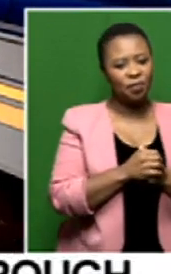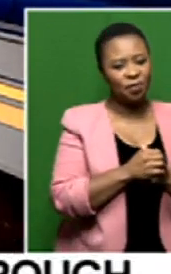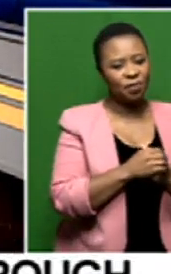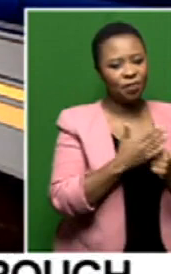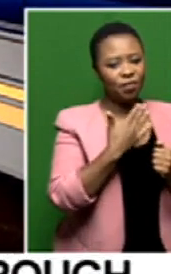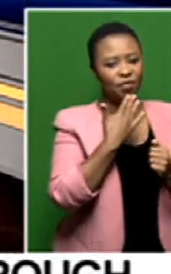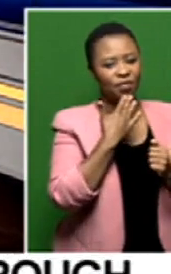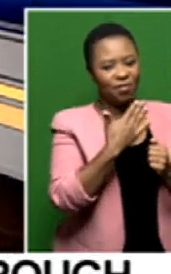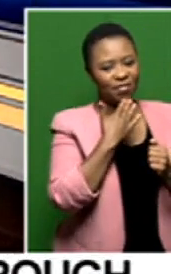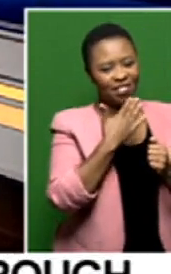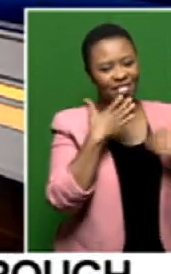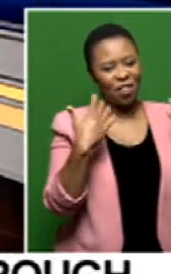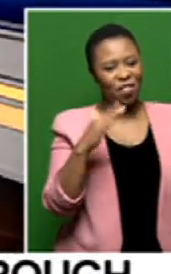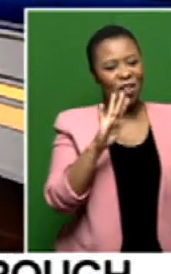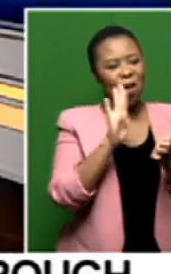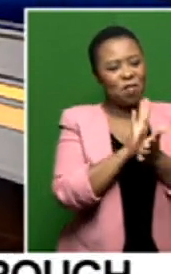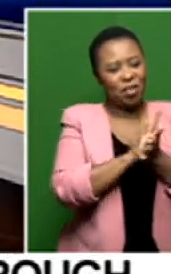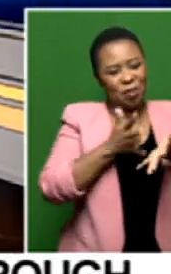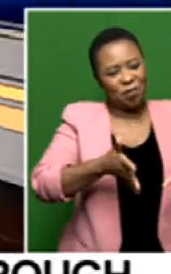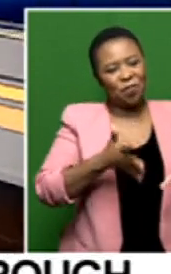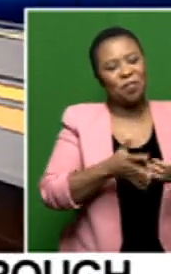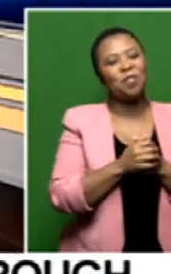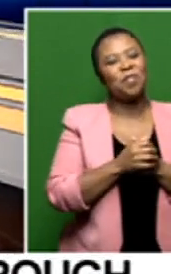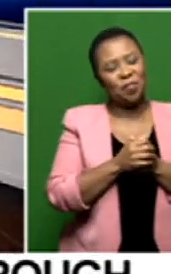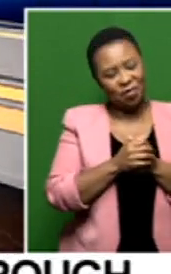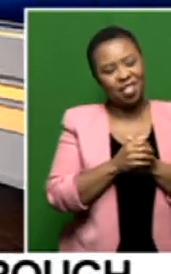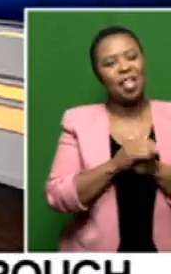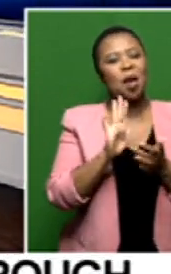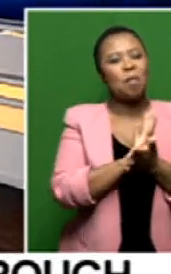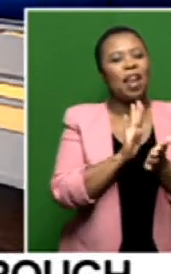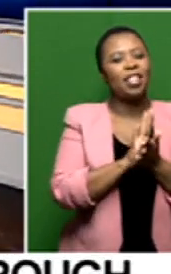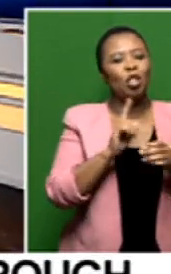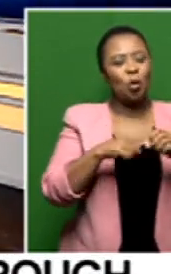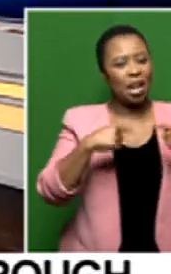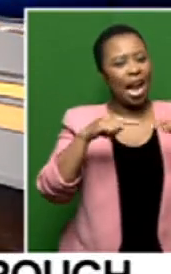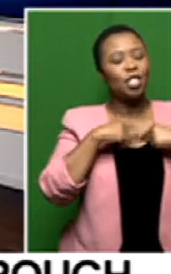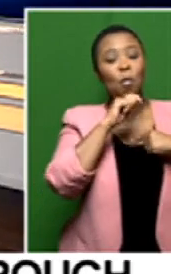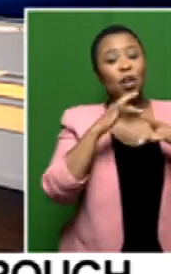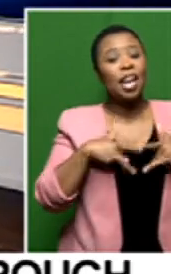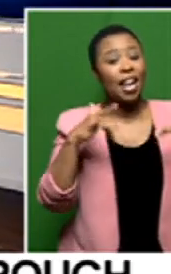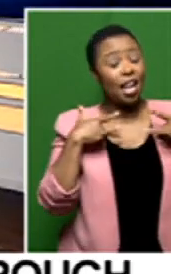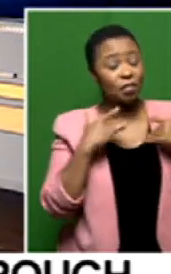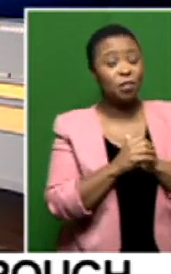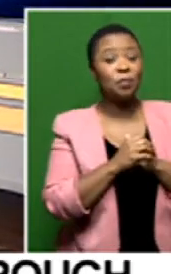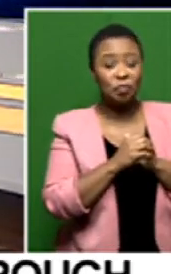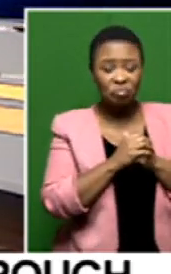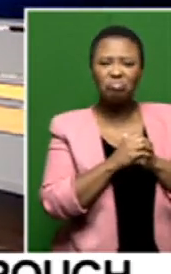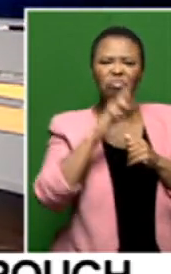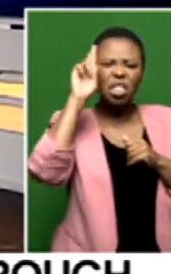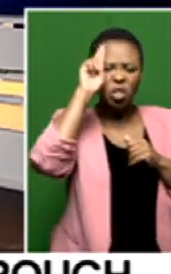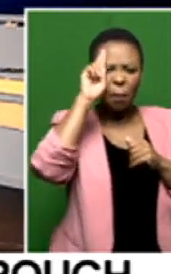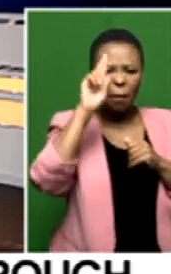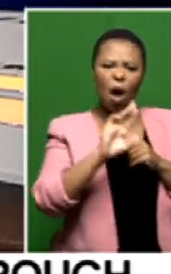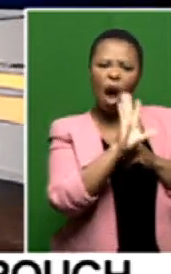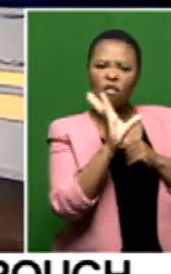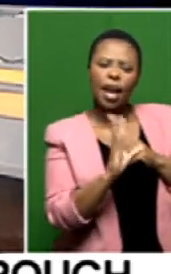Thank you so much. It's such a pleasure to be here. It's an absolute pleasure having you join us this morning on Morning Live. Before we get into the Remembering African